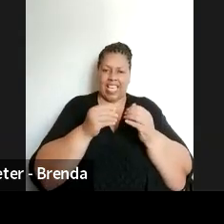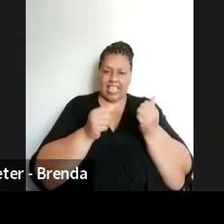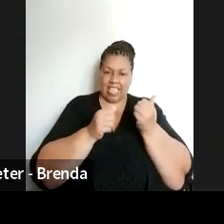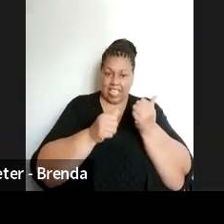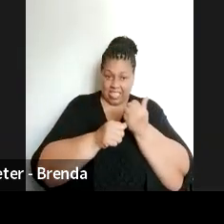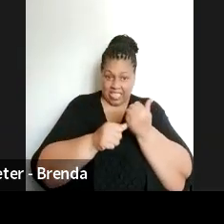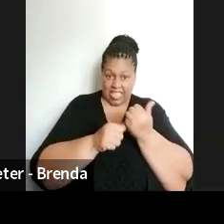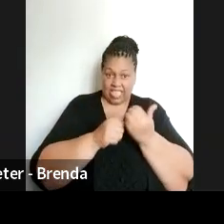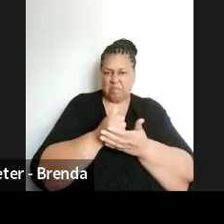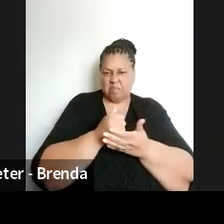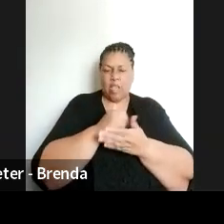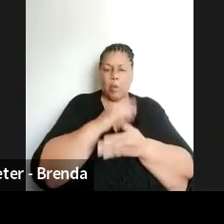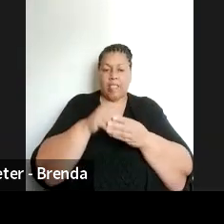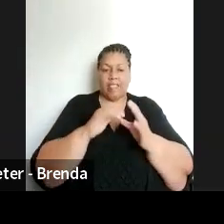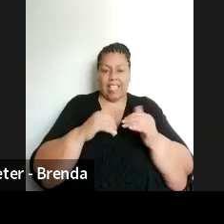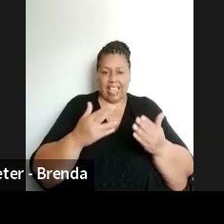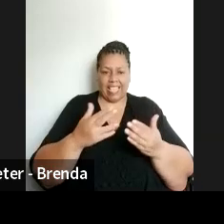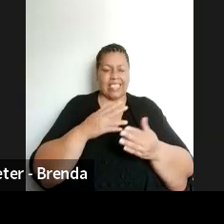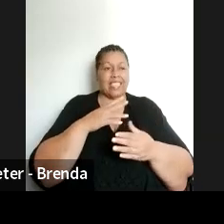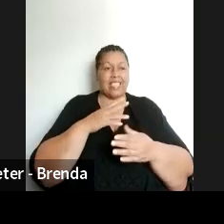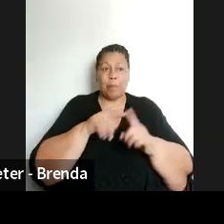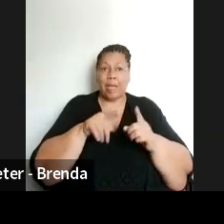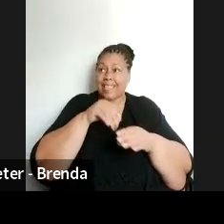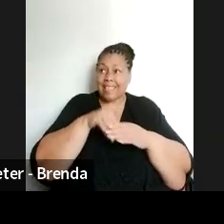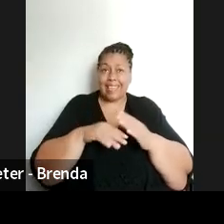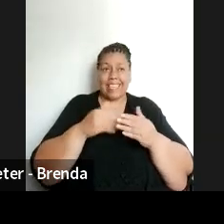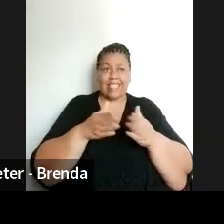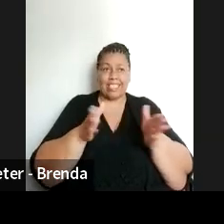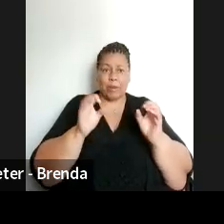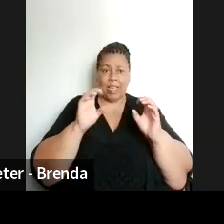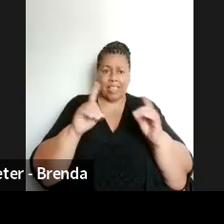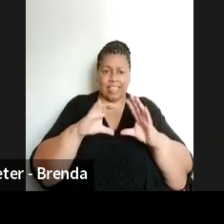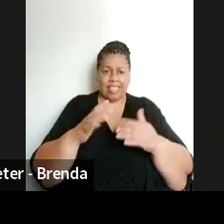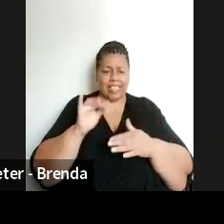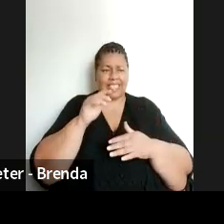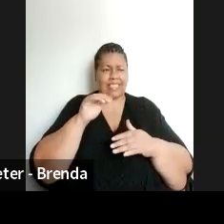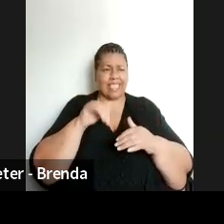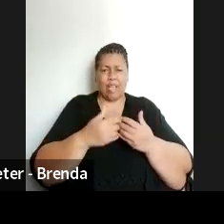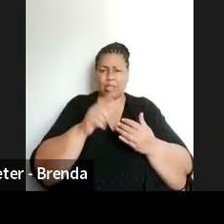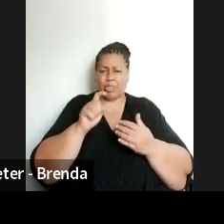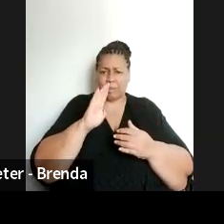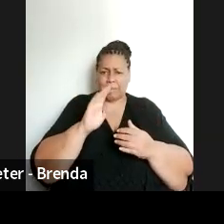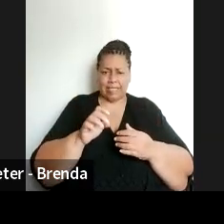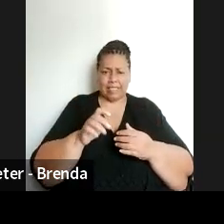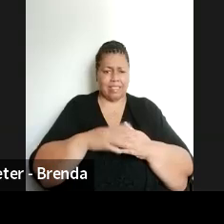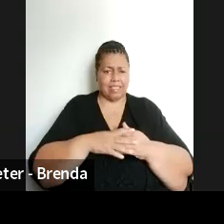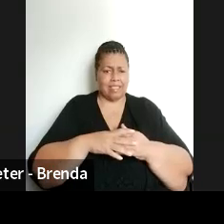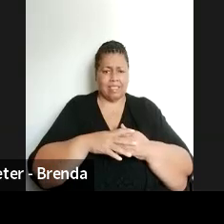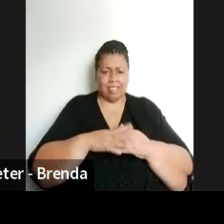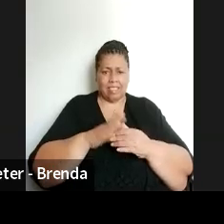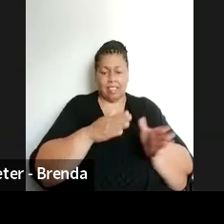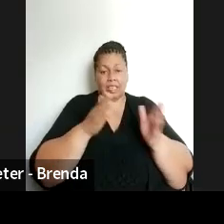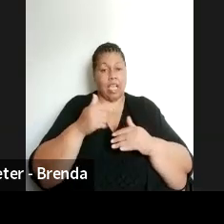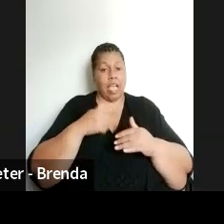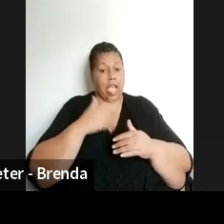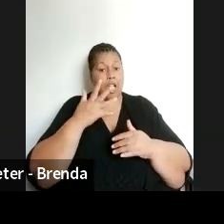it's in the general ed class. And that's the way it should be. If people I are was in needing, a class. yep. Well, what was that? Oh, you mentioned, so I was in a class, I